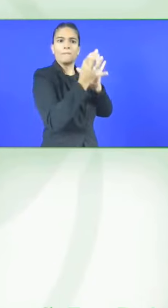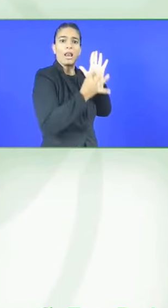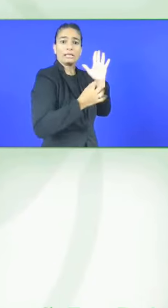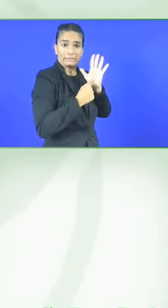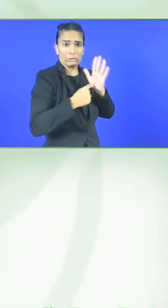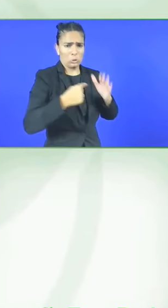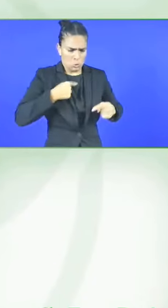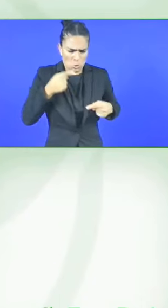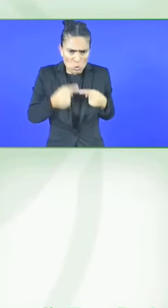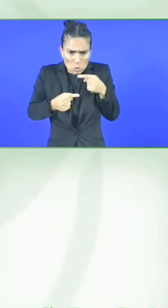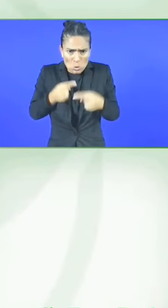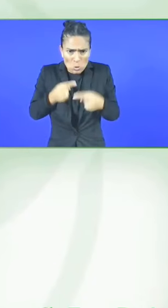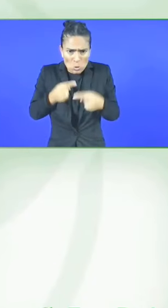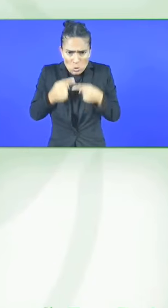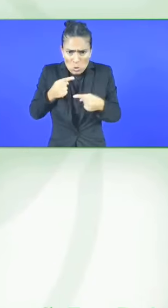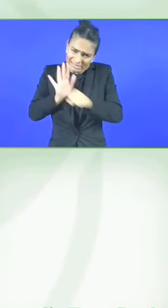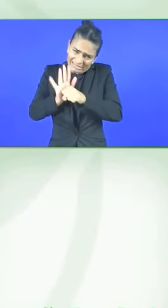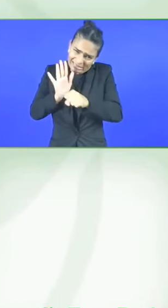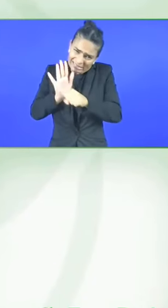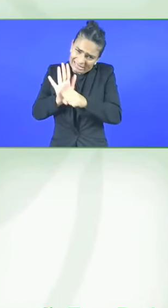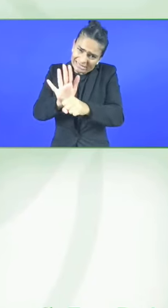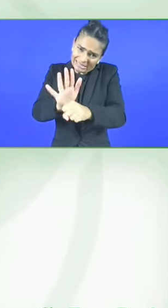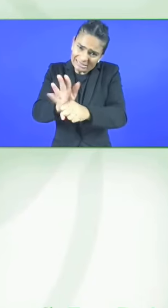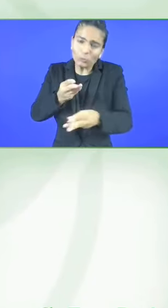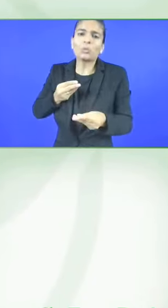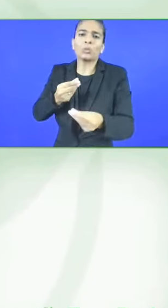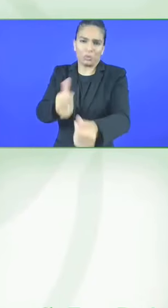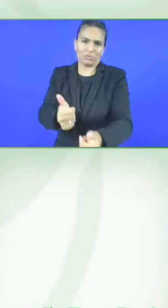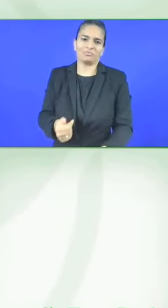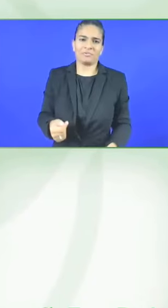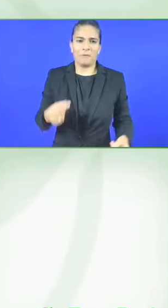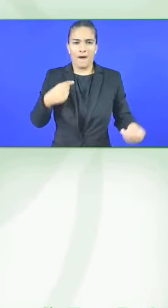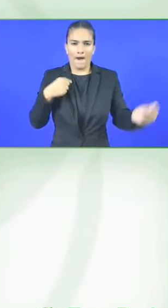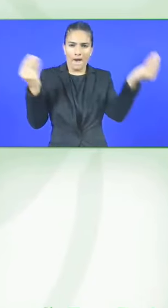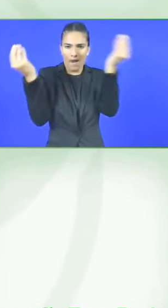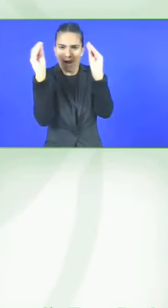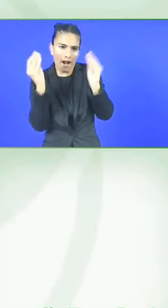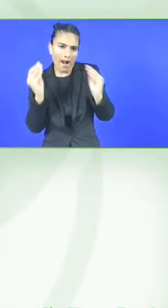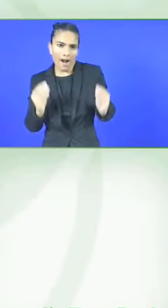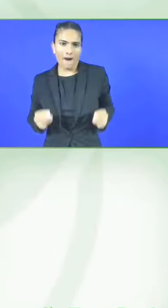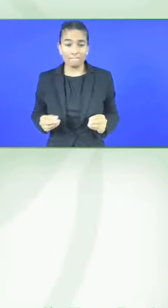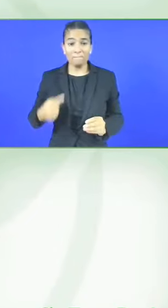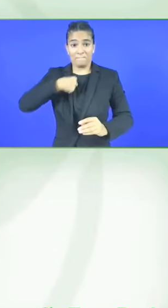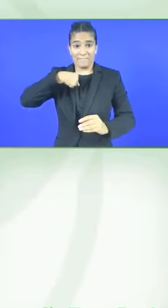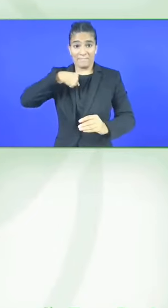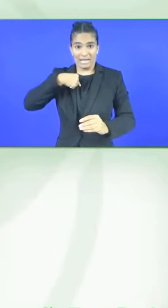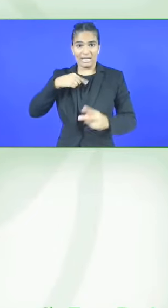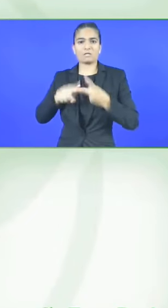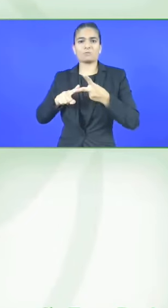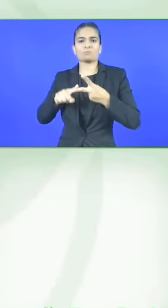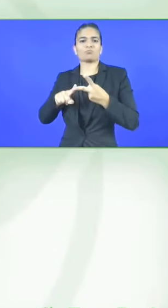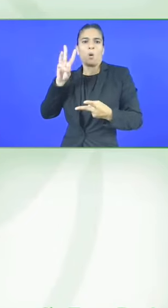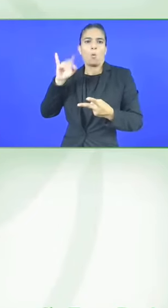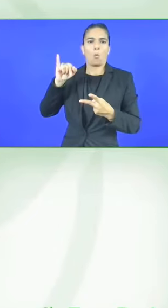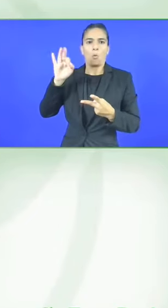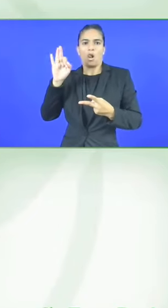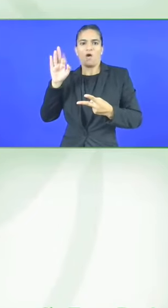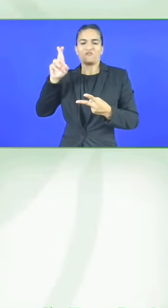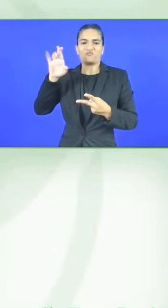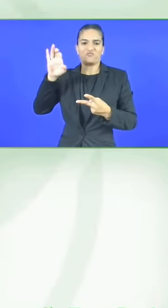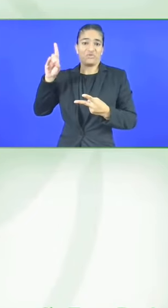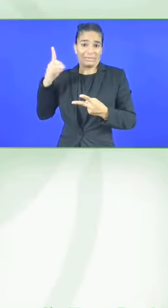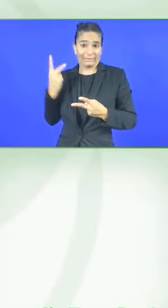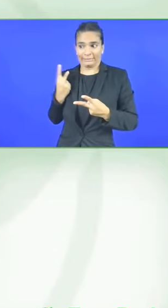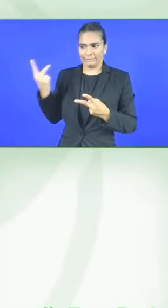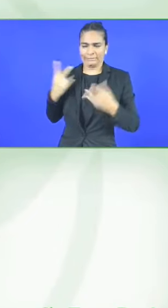as I would say in Ireland, a guna. I'll be coming in a green guna and silver sparkly boots. I want you to bring all the energy that